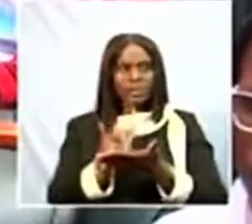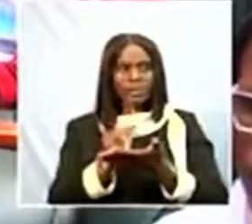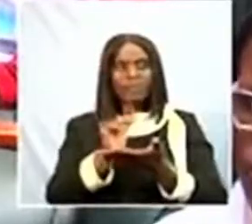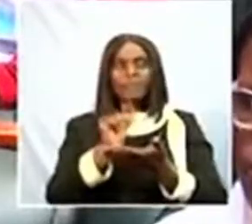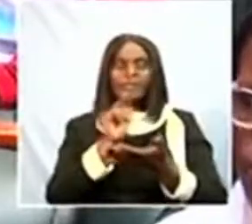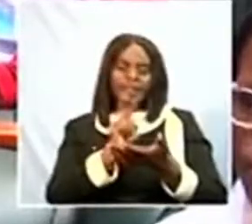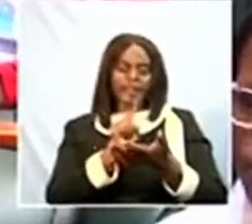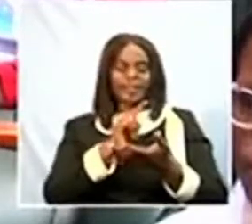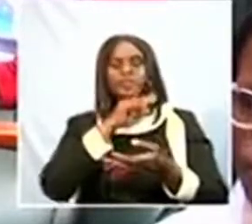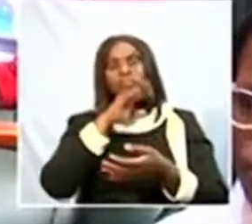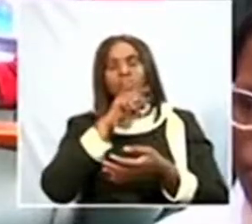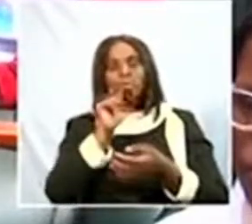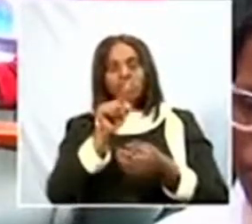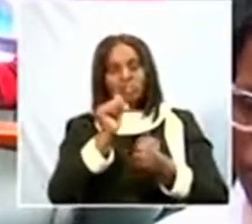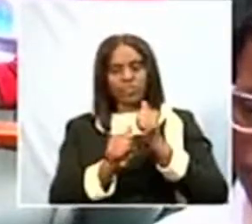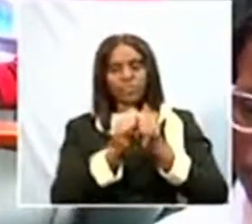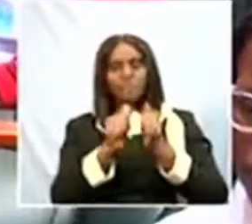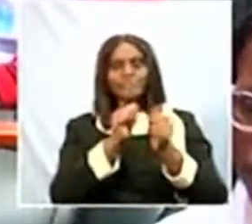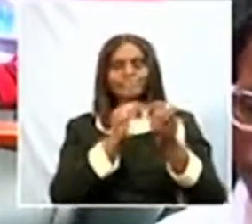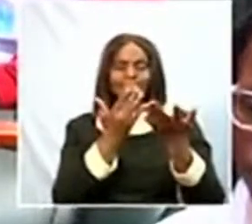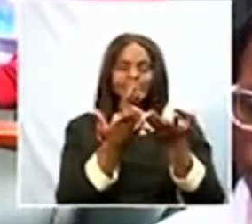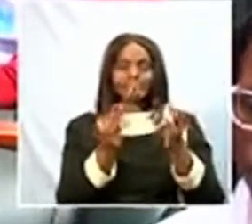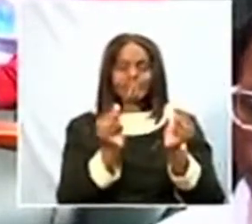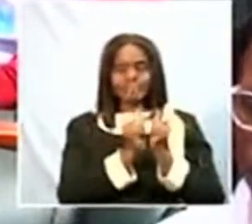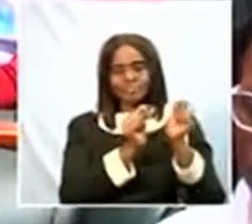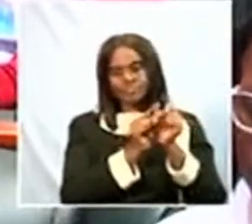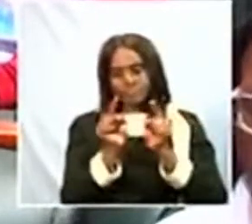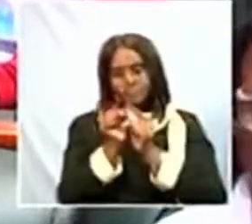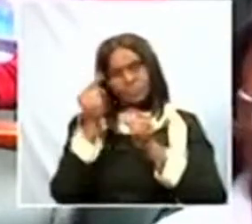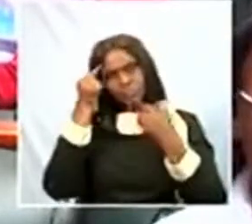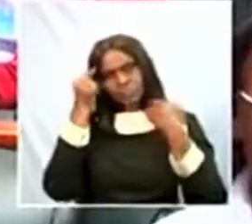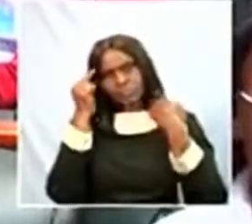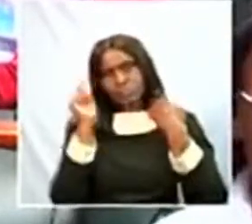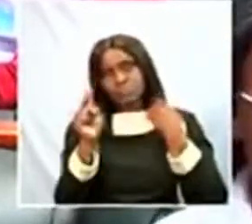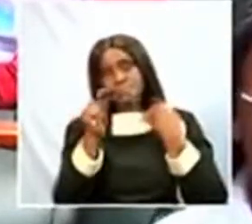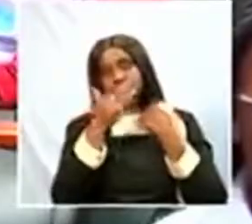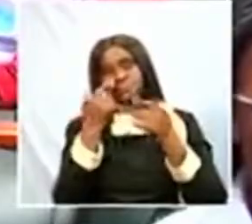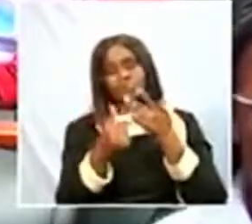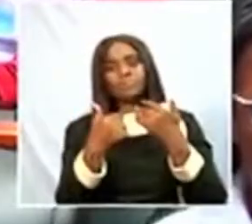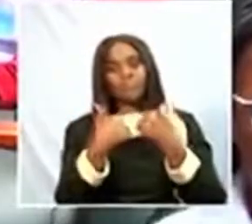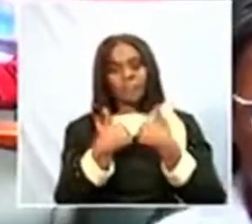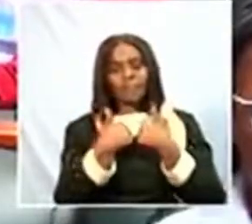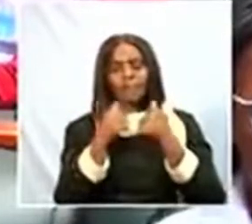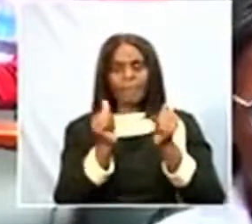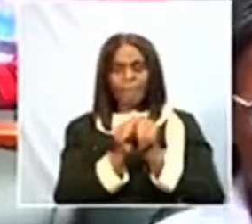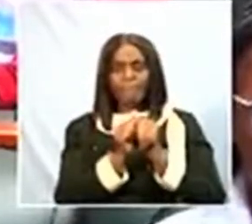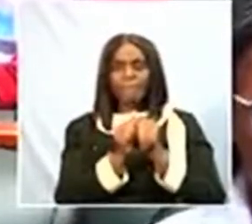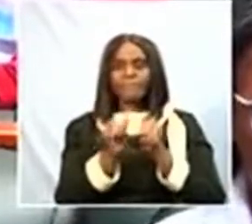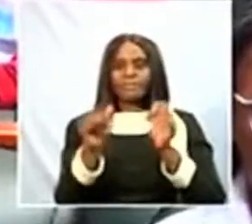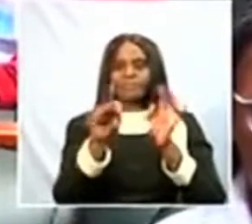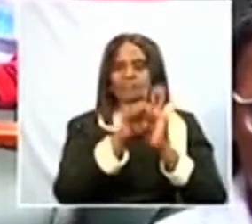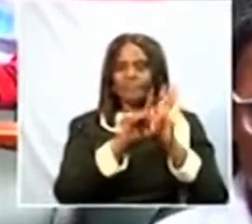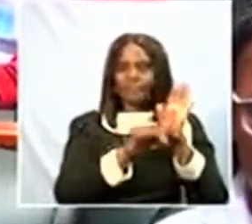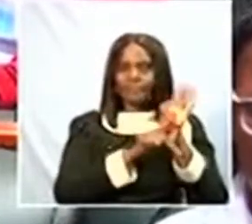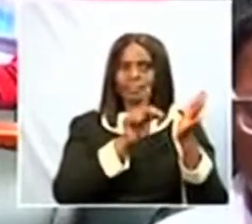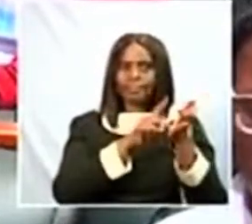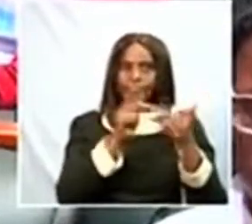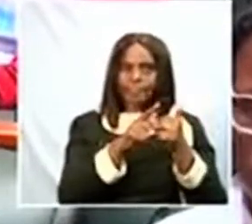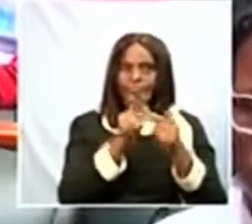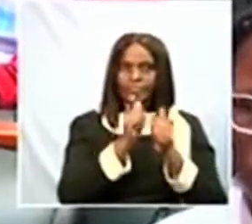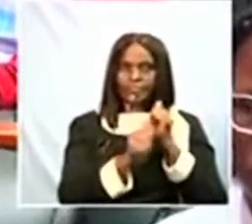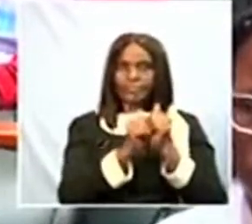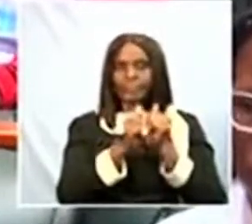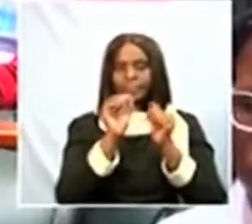amount of waste being burnt. And also the government should come up with deliberate programs